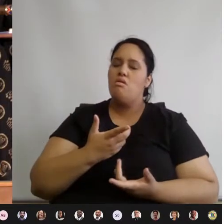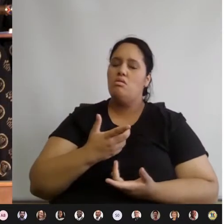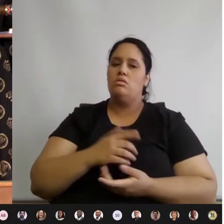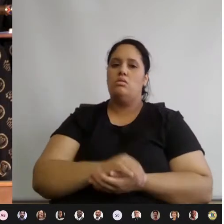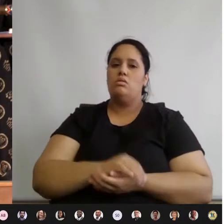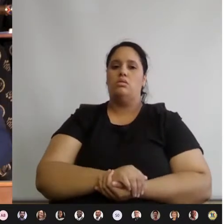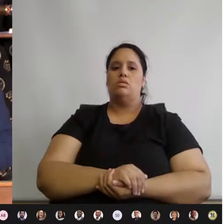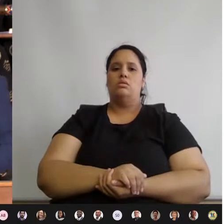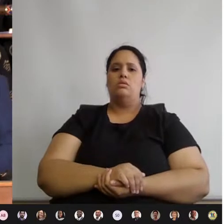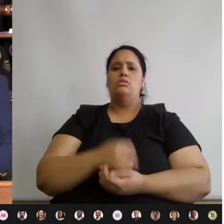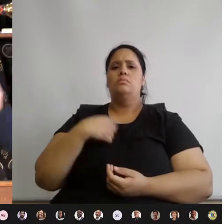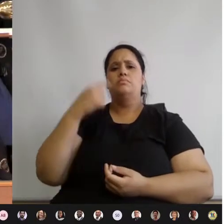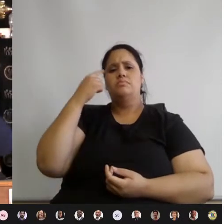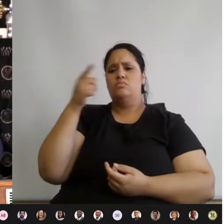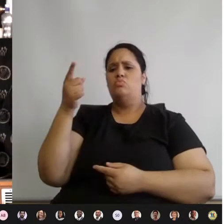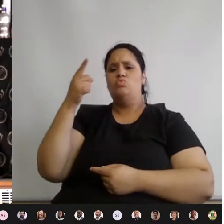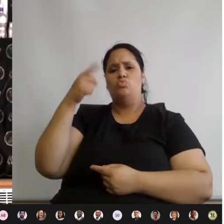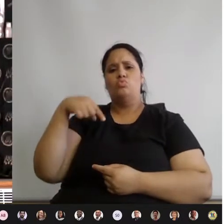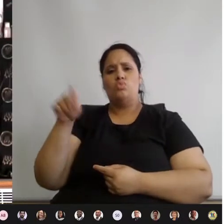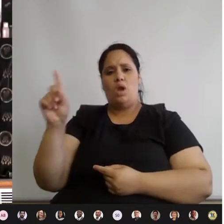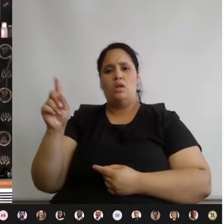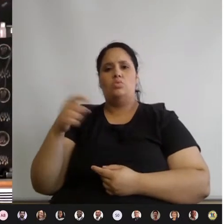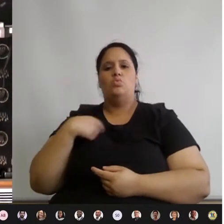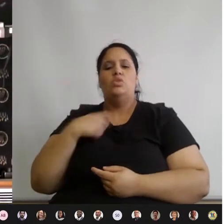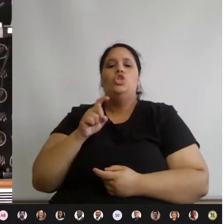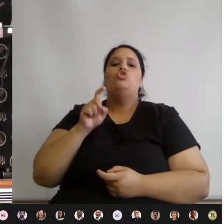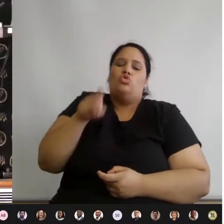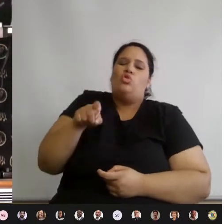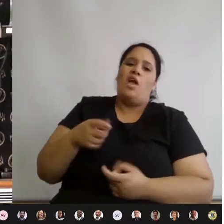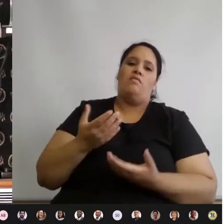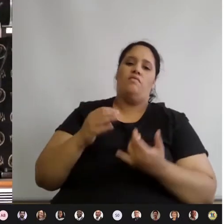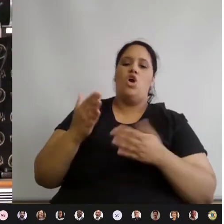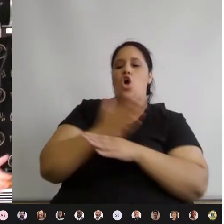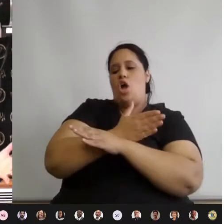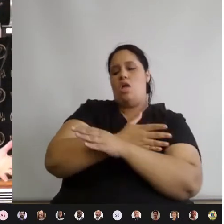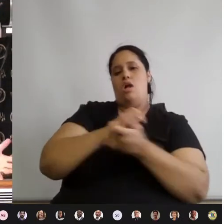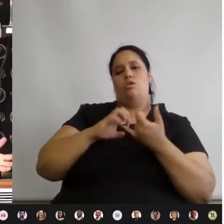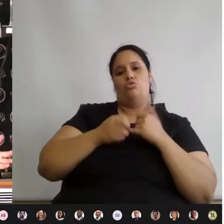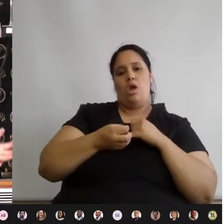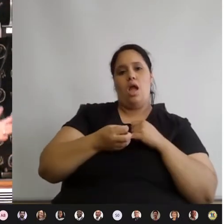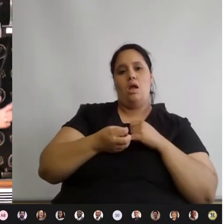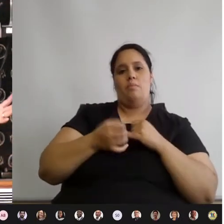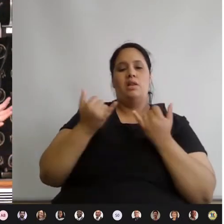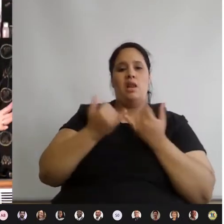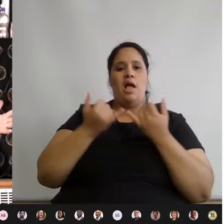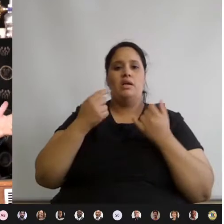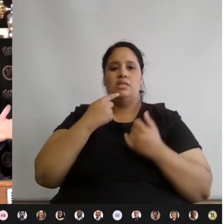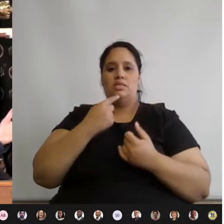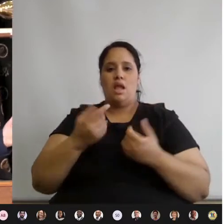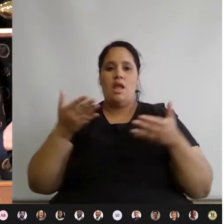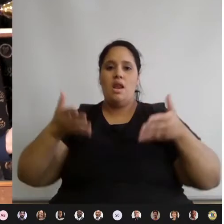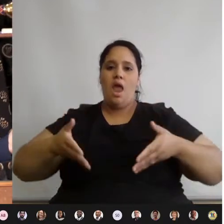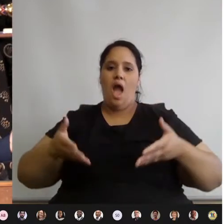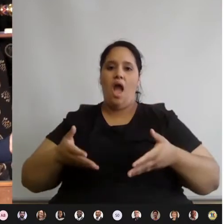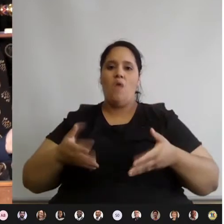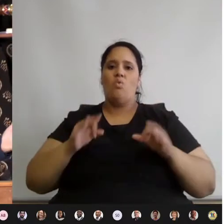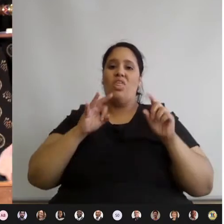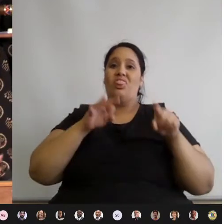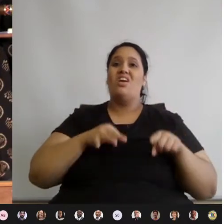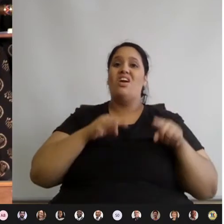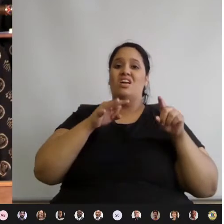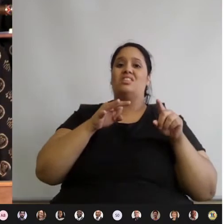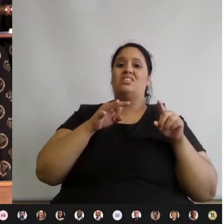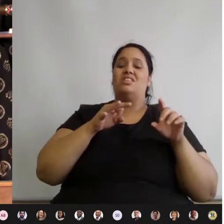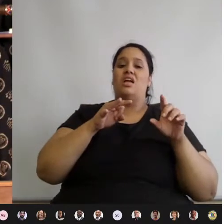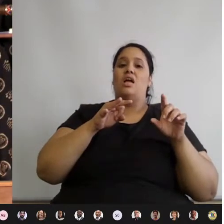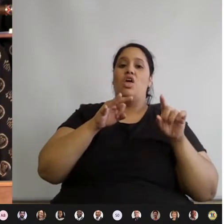think he's right. We should have tried earlier. Because as I said, right now, we've only got 13,000 vaccines